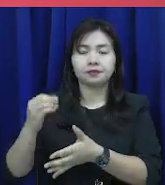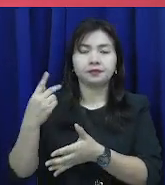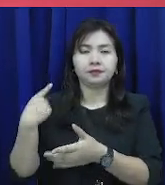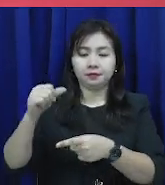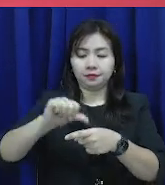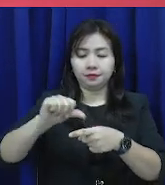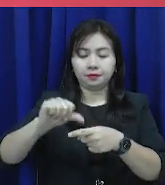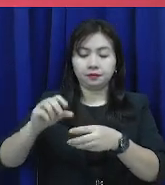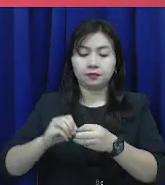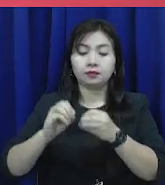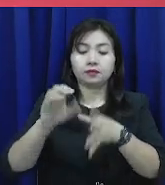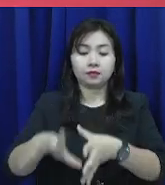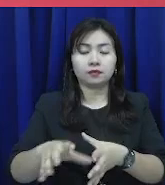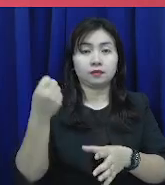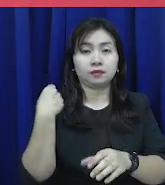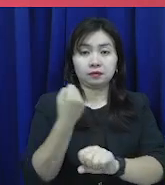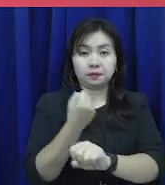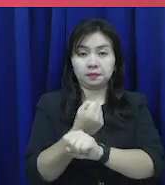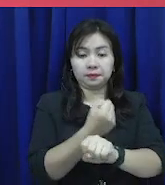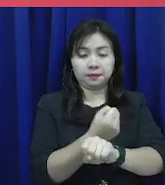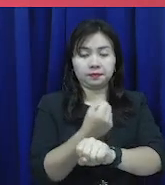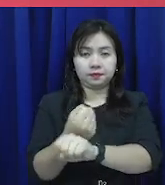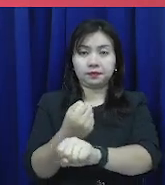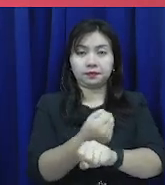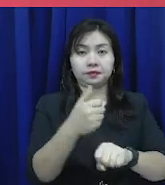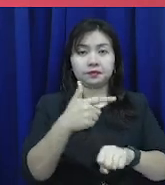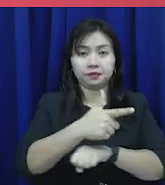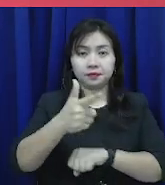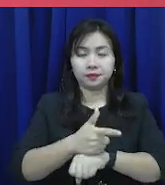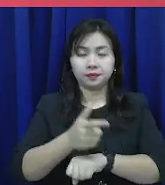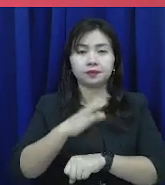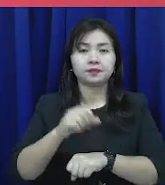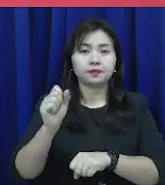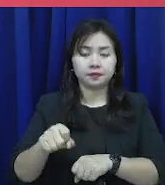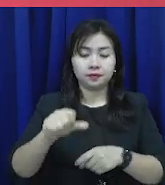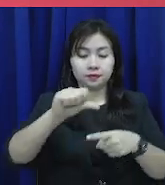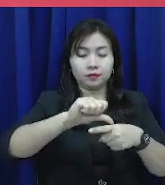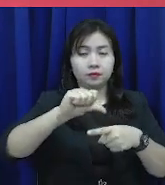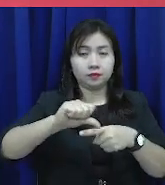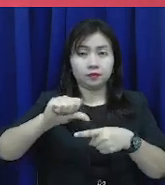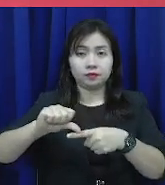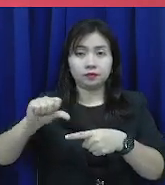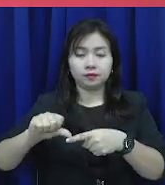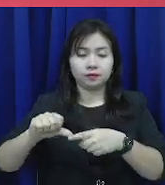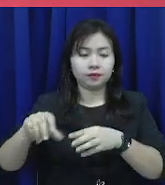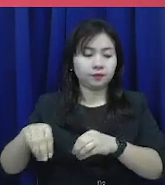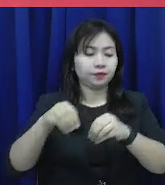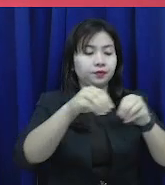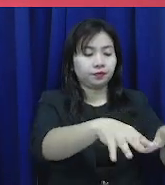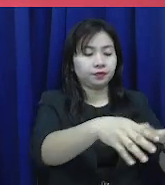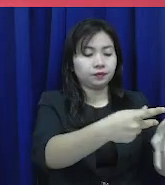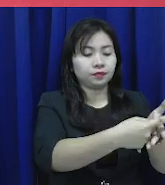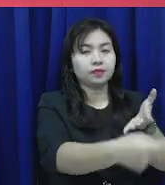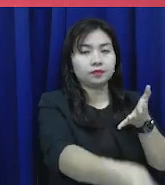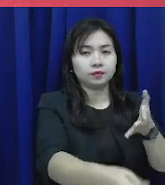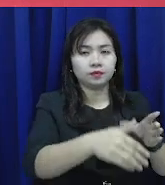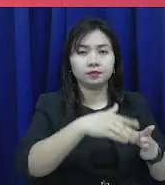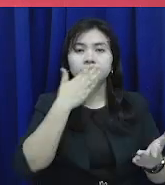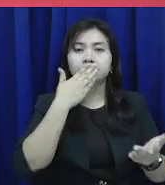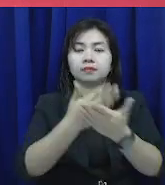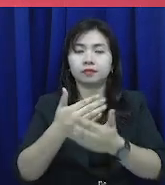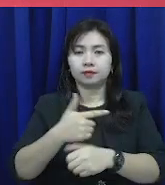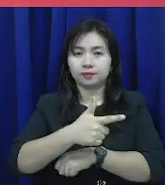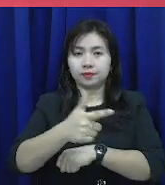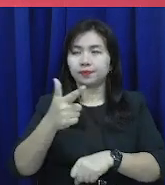stony places you see on a stony ground and also the seed ay fell onto a good ground makikita po